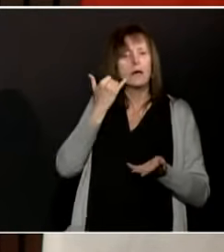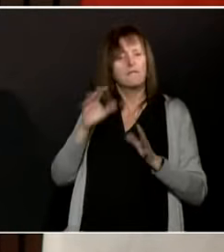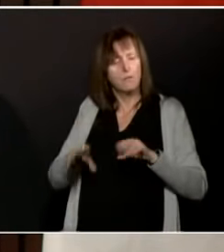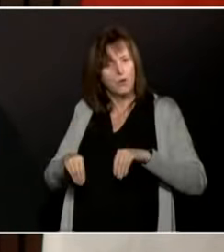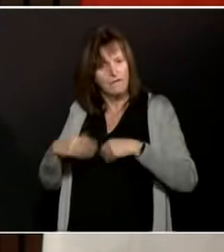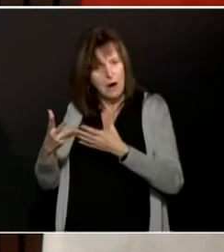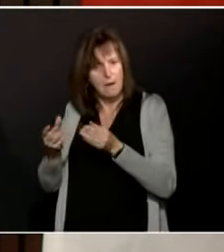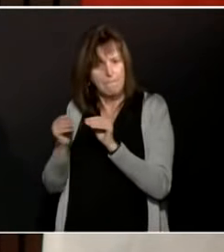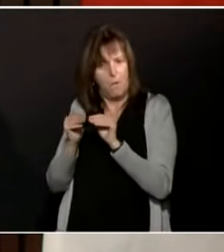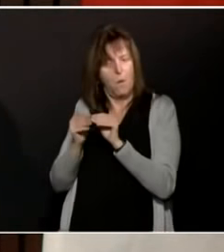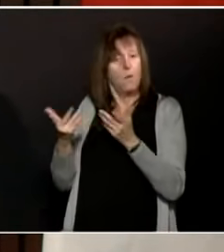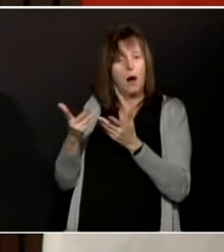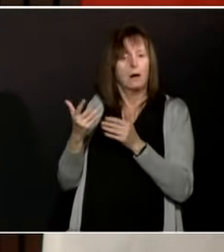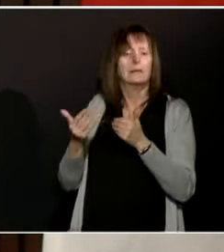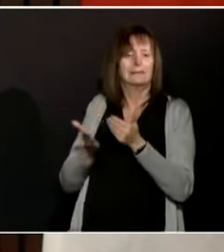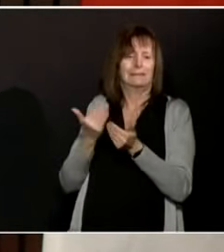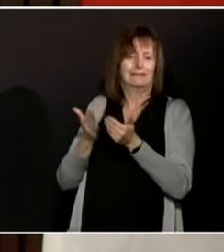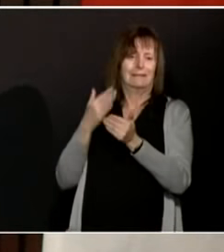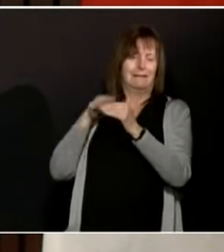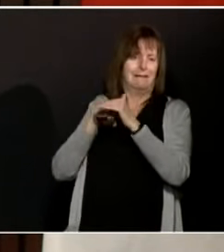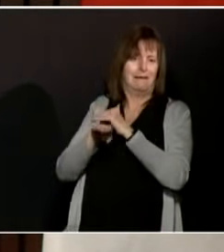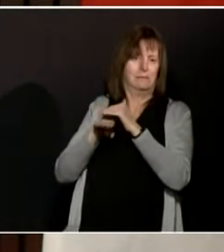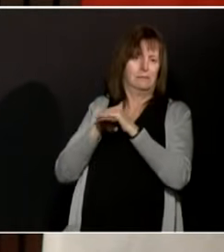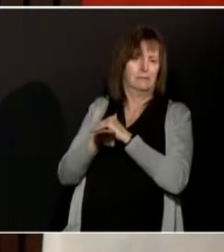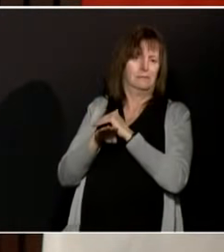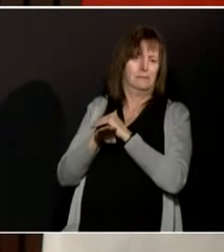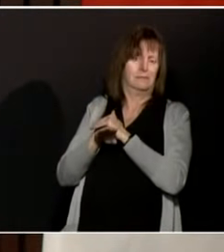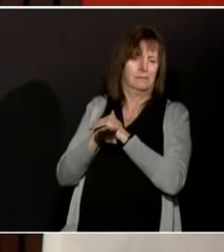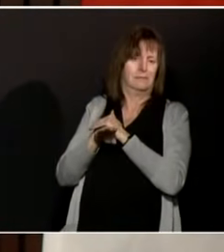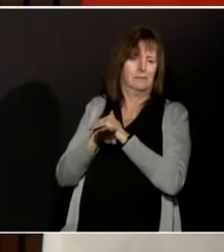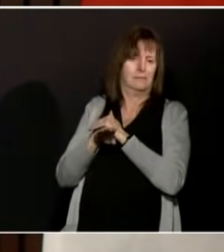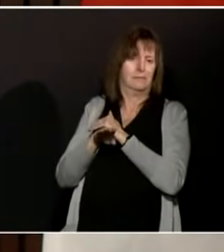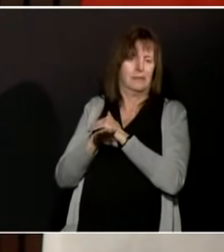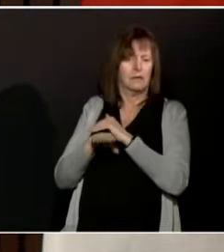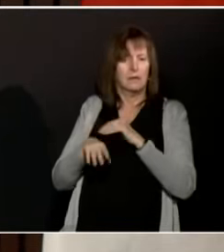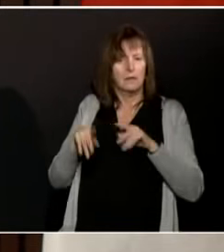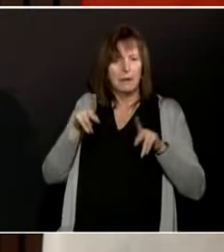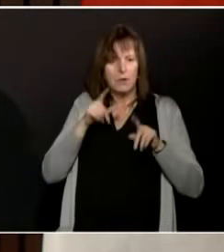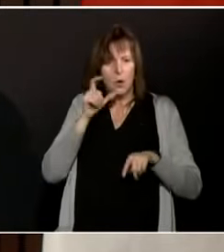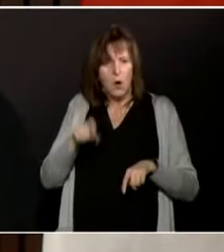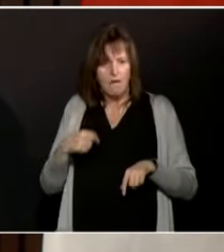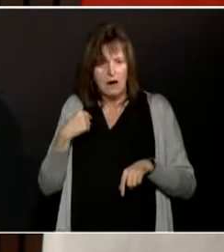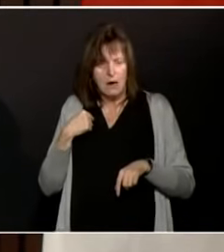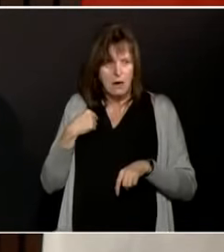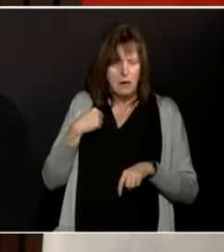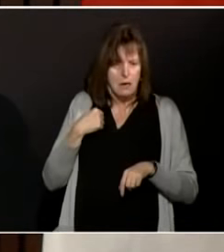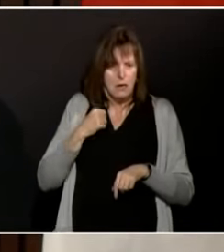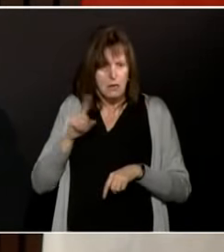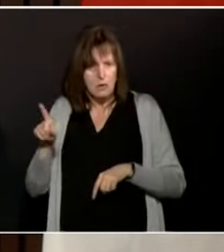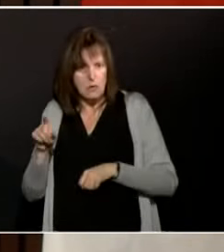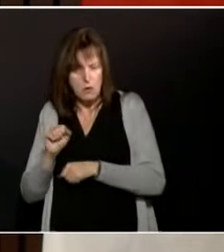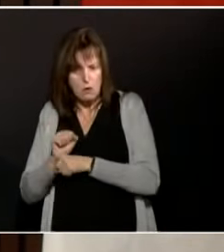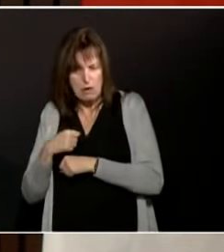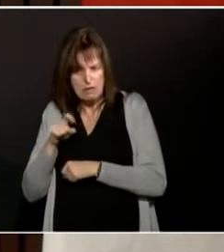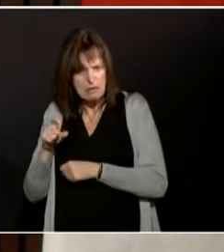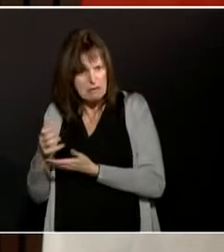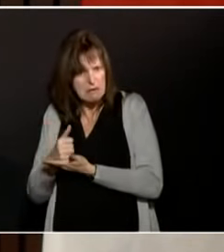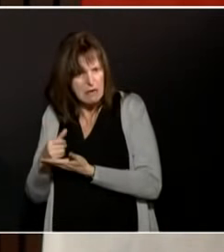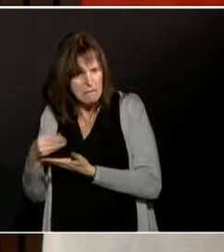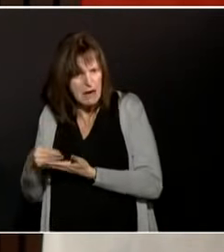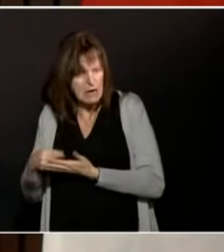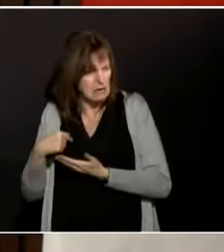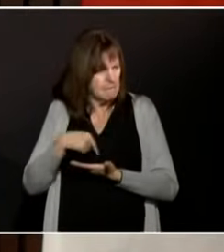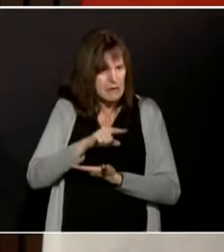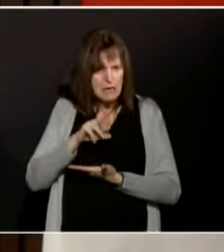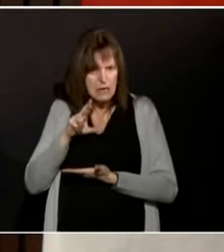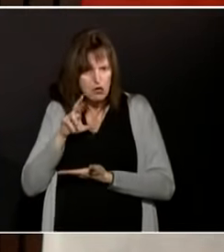would be helpful as well, and help really prevent people from having to make a choice between paying their rent or putting food on the table and going to work.